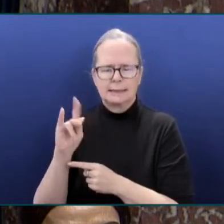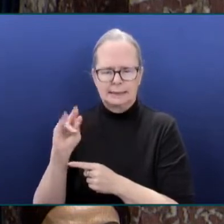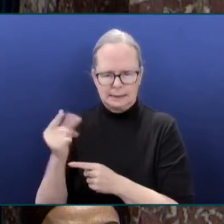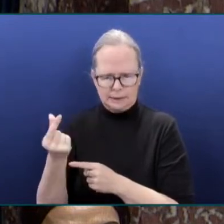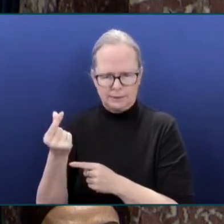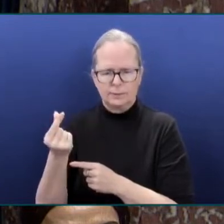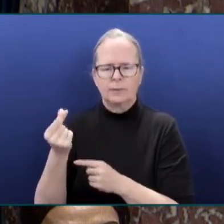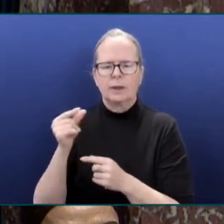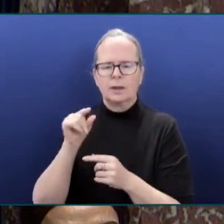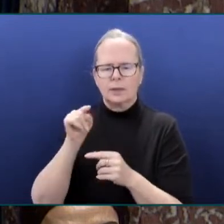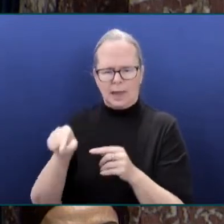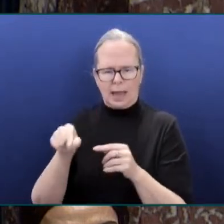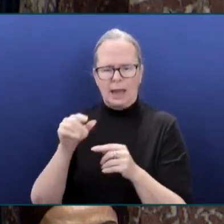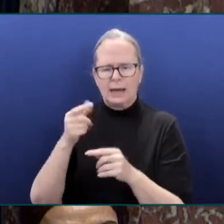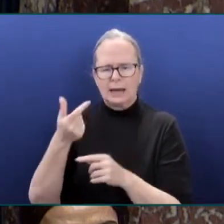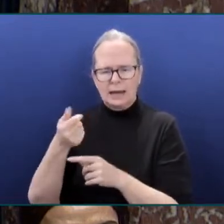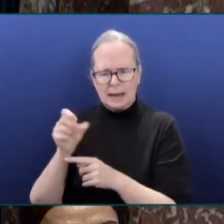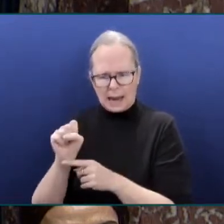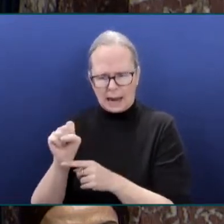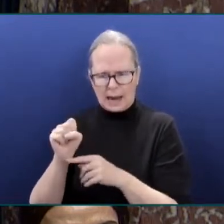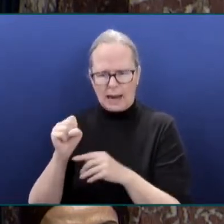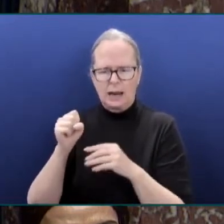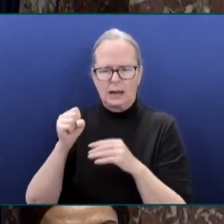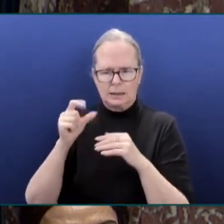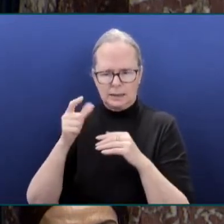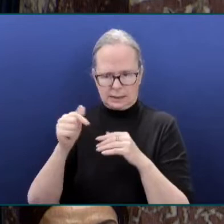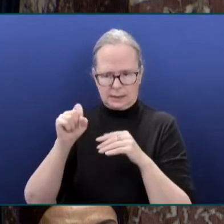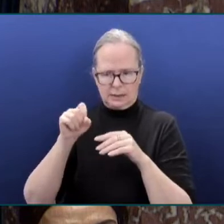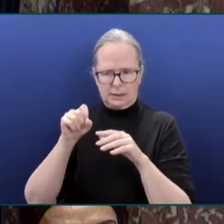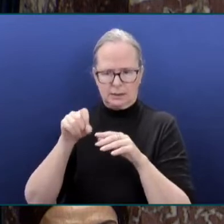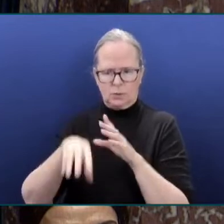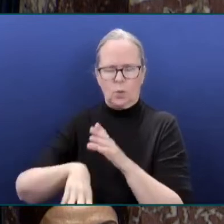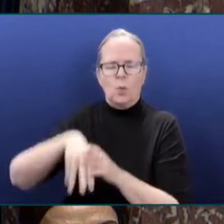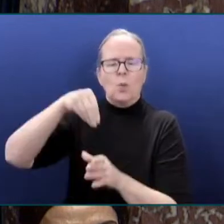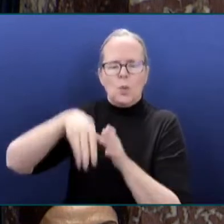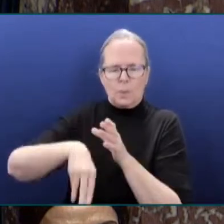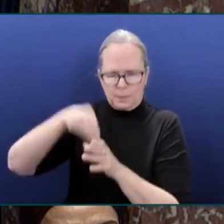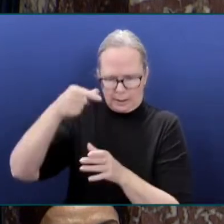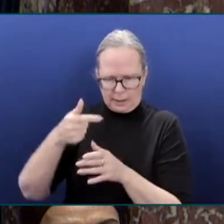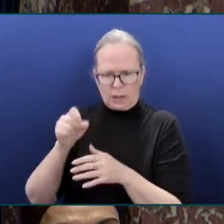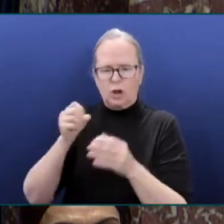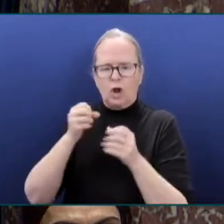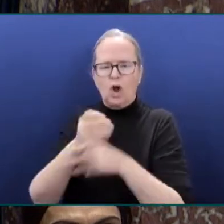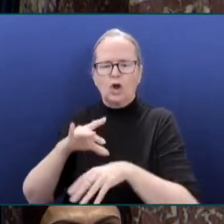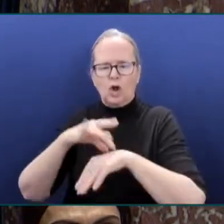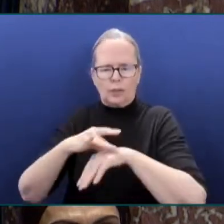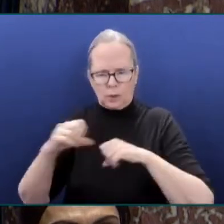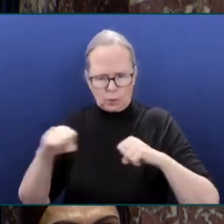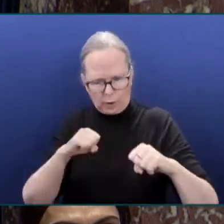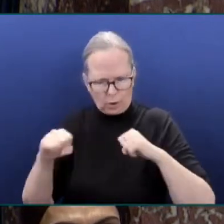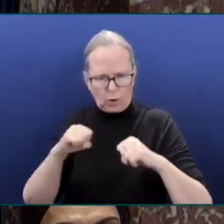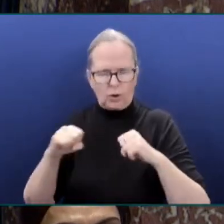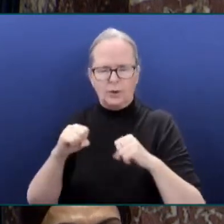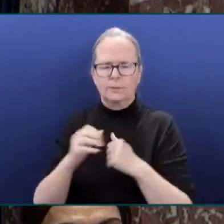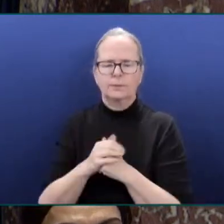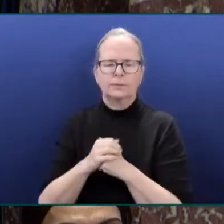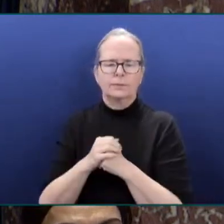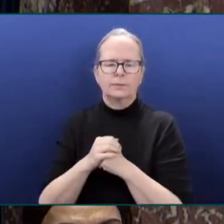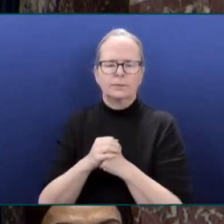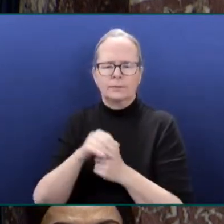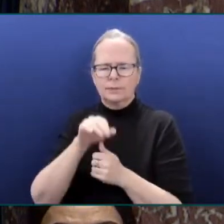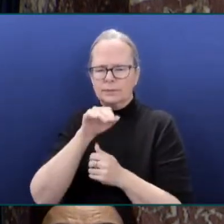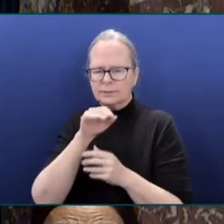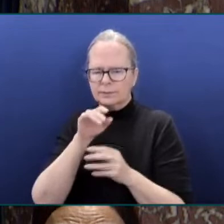is water-intensive, causes earthquakes, poisons groundwater, and is linked to rare cancers and serious